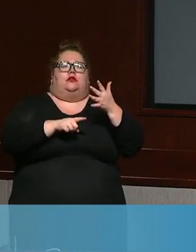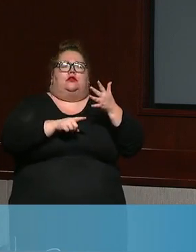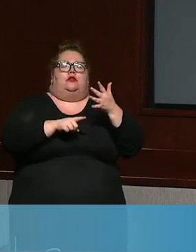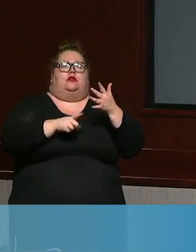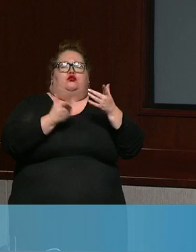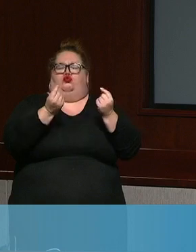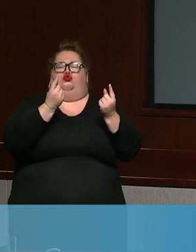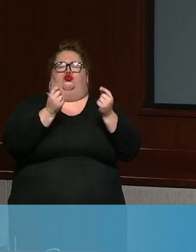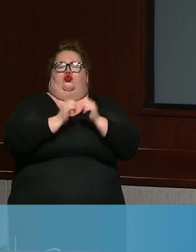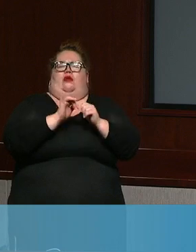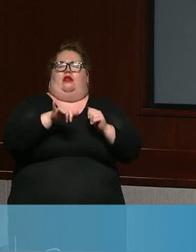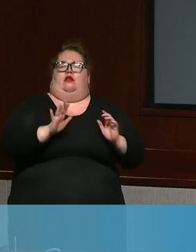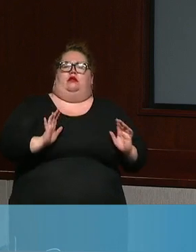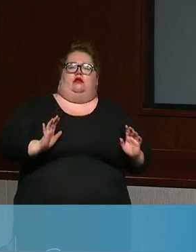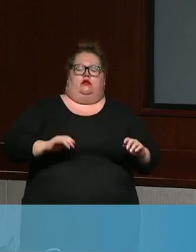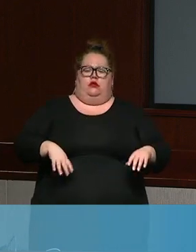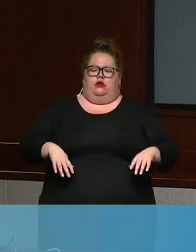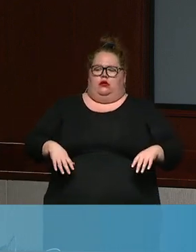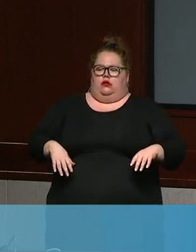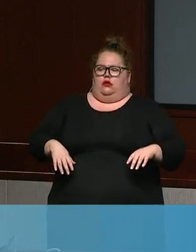So